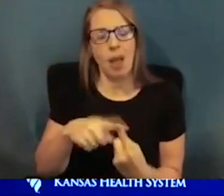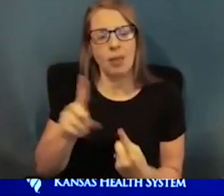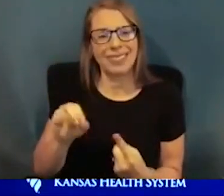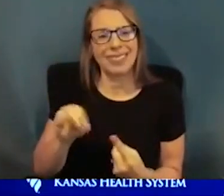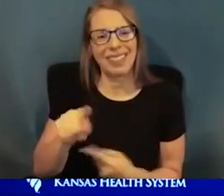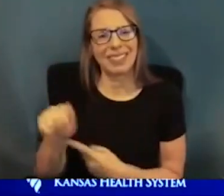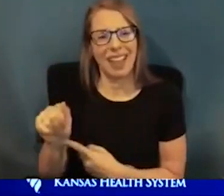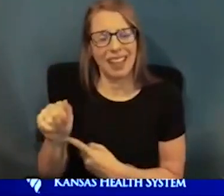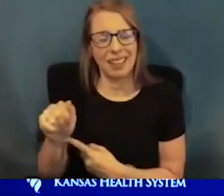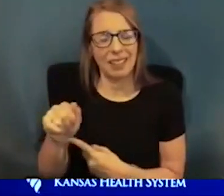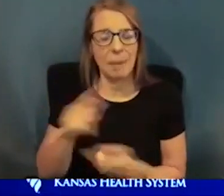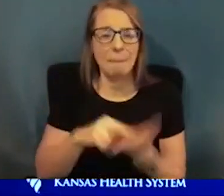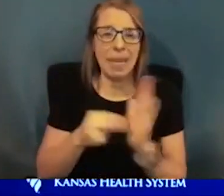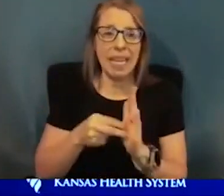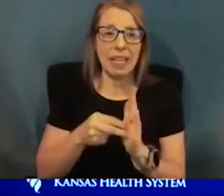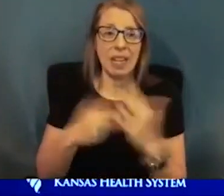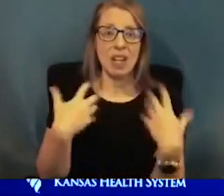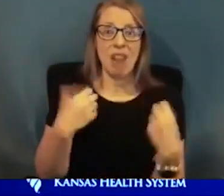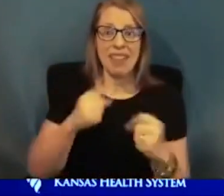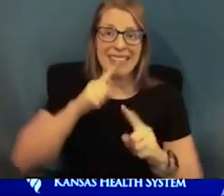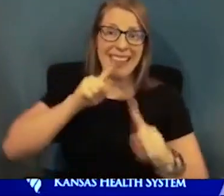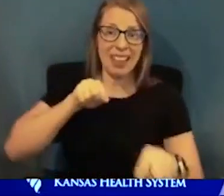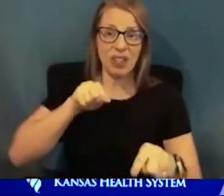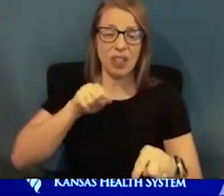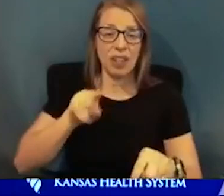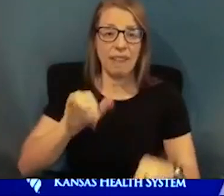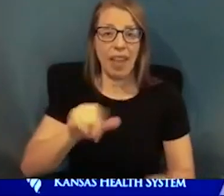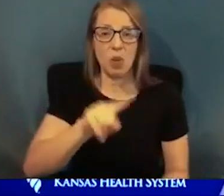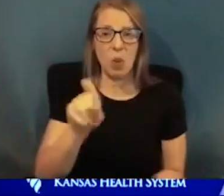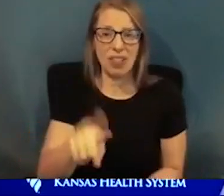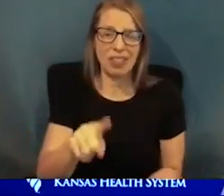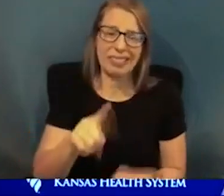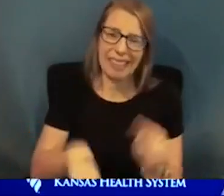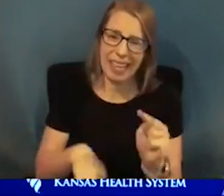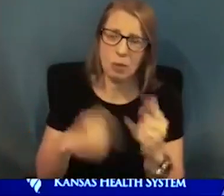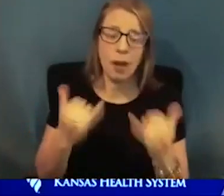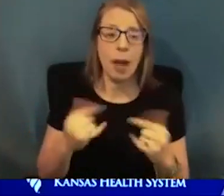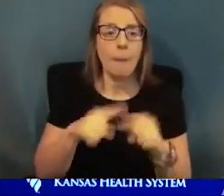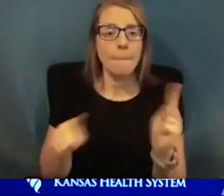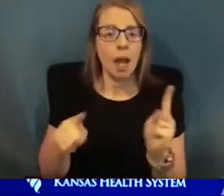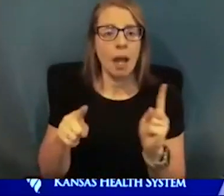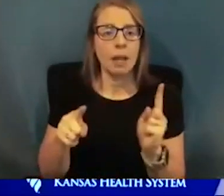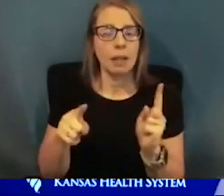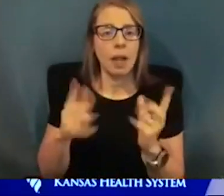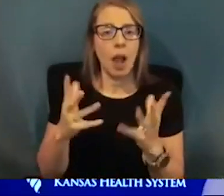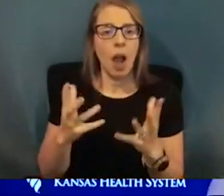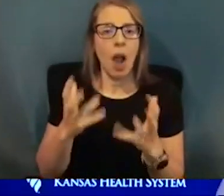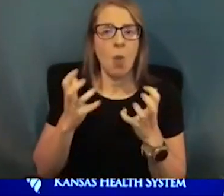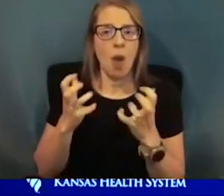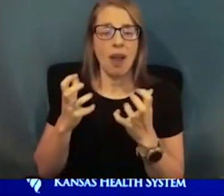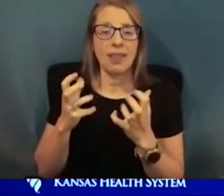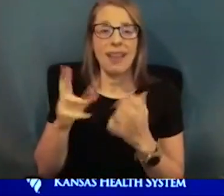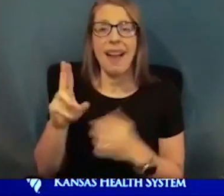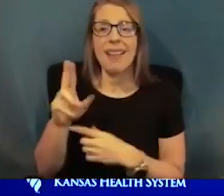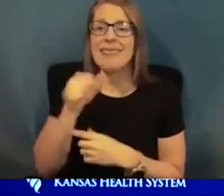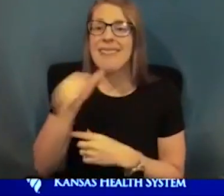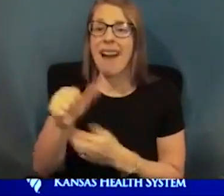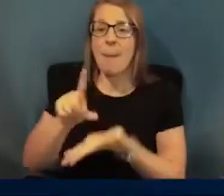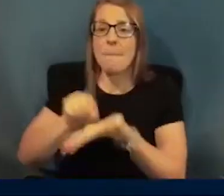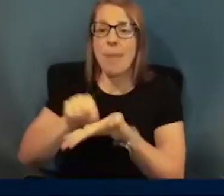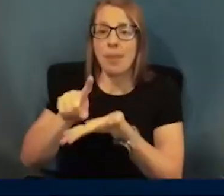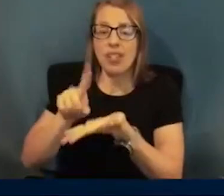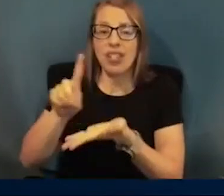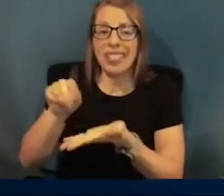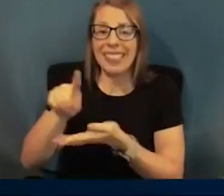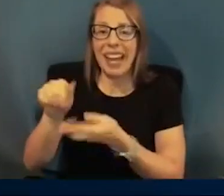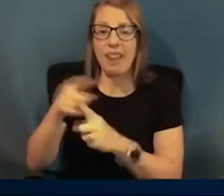fully. I still have questions, but would like to see some of that unpublished data that hopefully is going to be released today. Yeah,